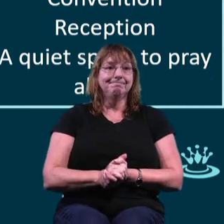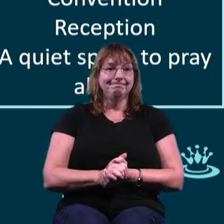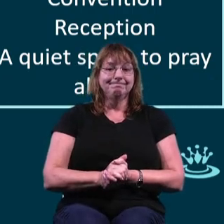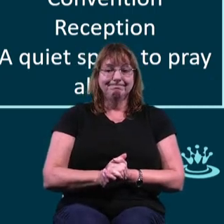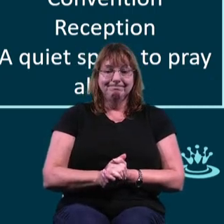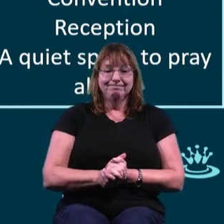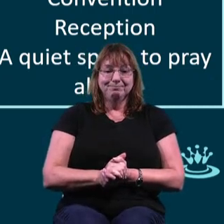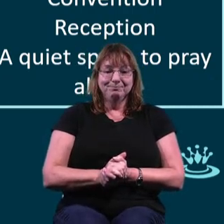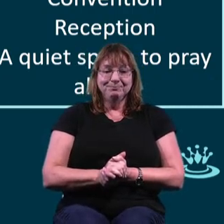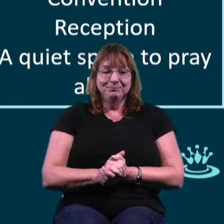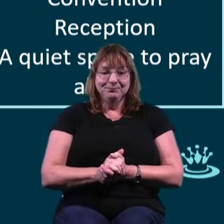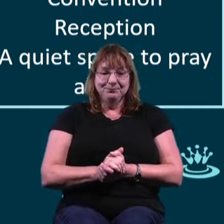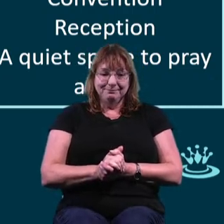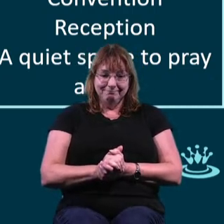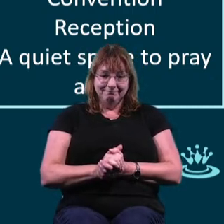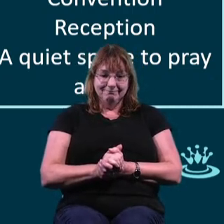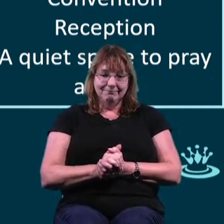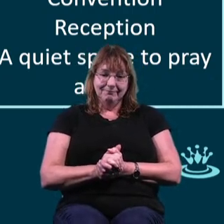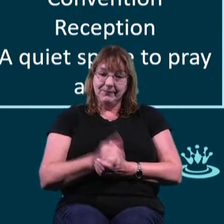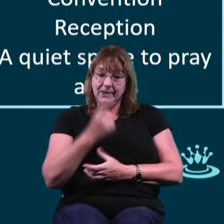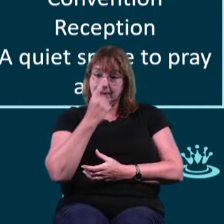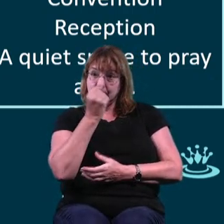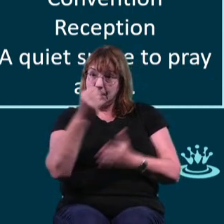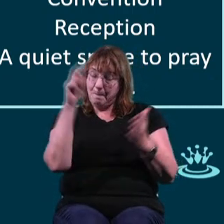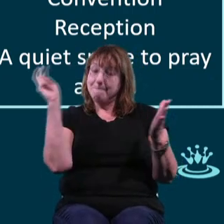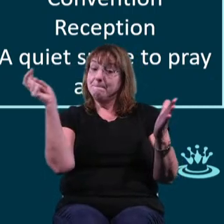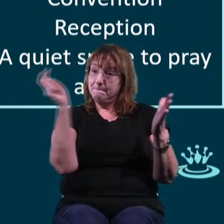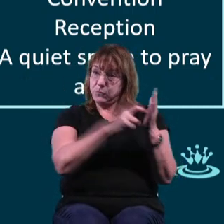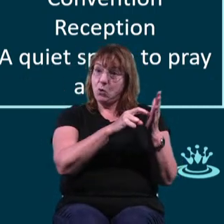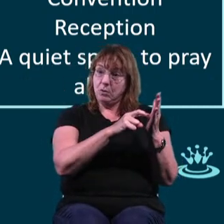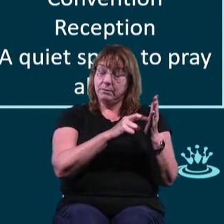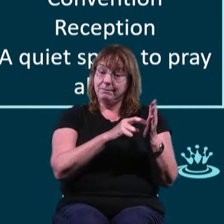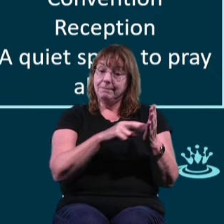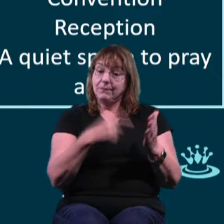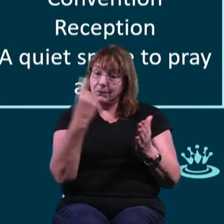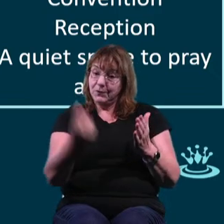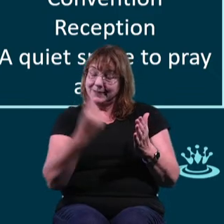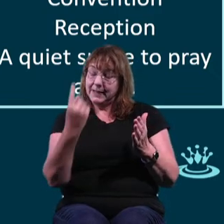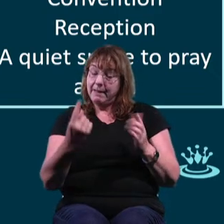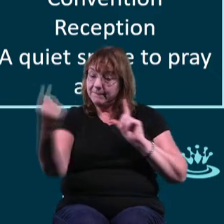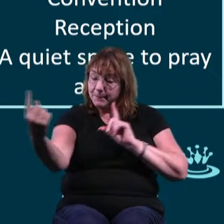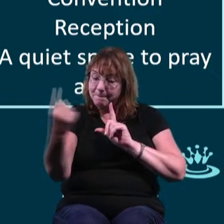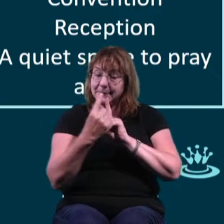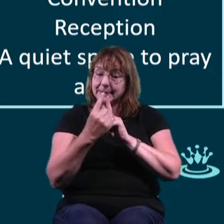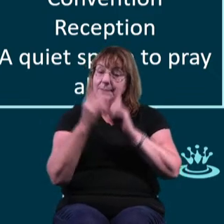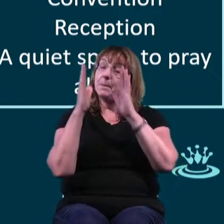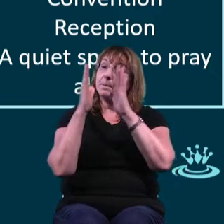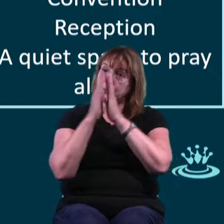office of the Keswick Convention. We can book in and schedule a time where we can meet to pray with you that's